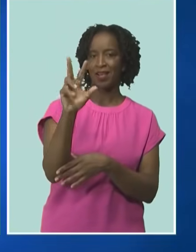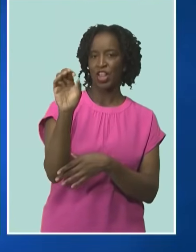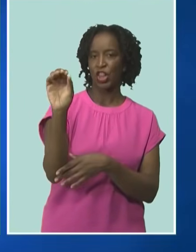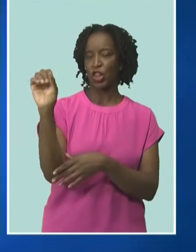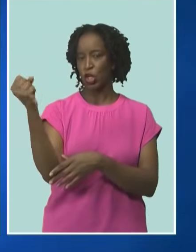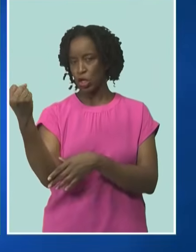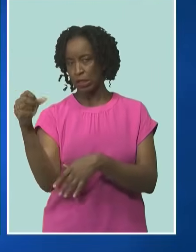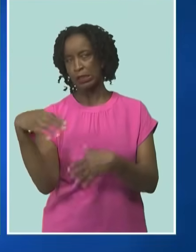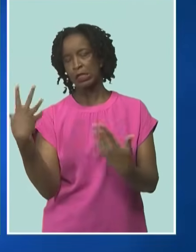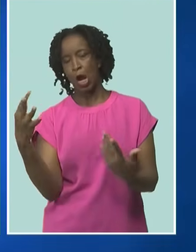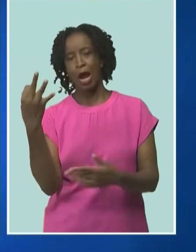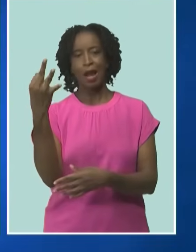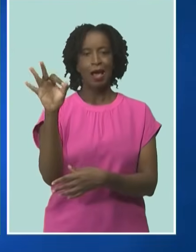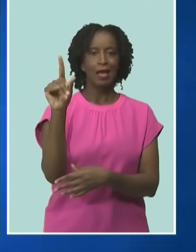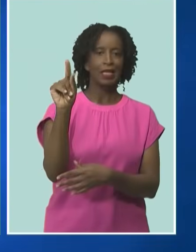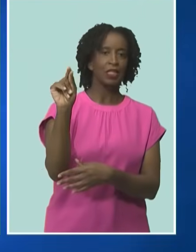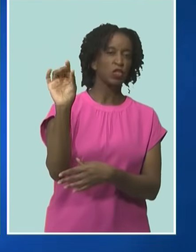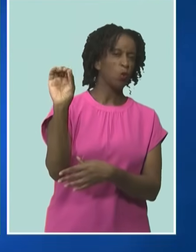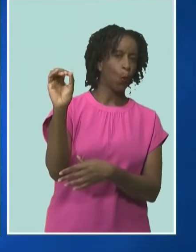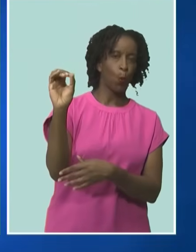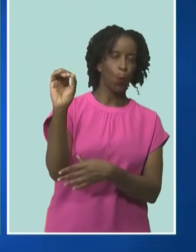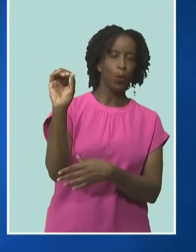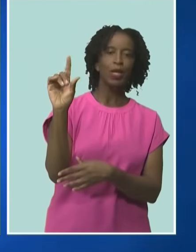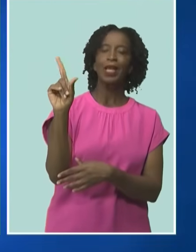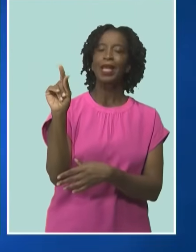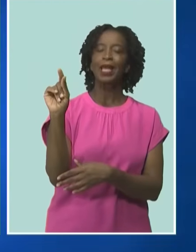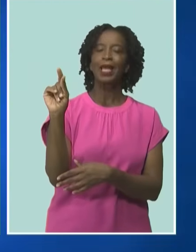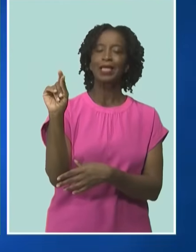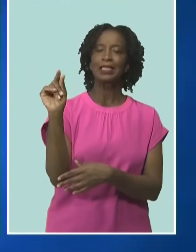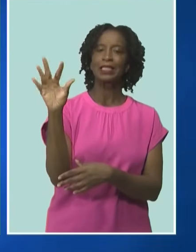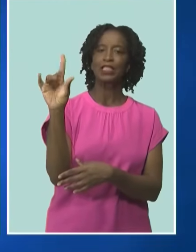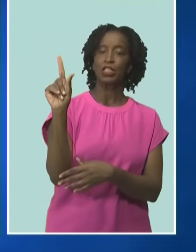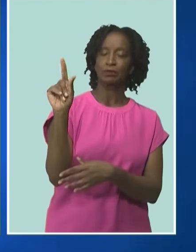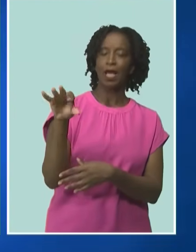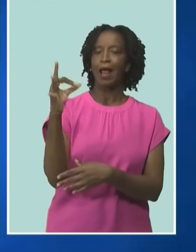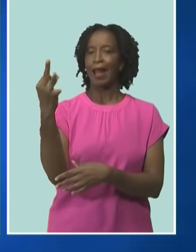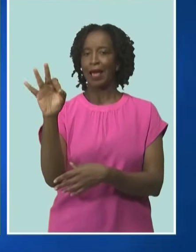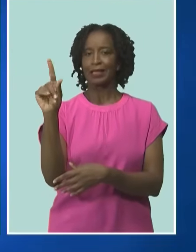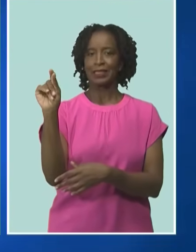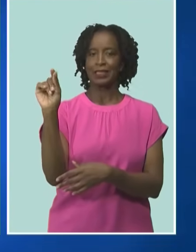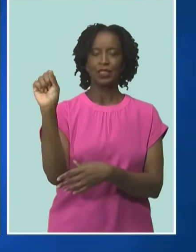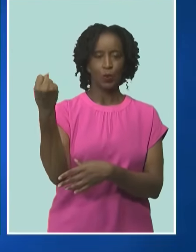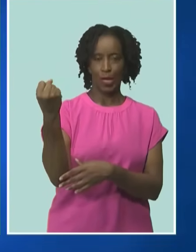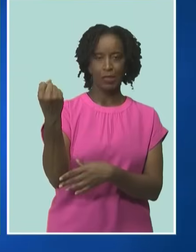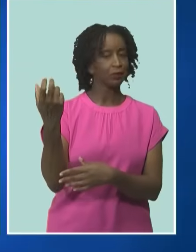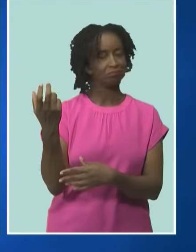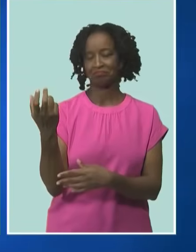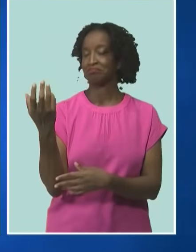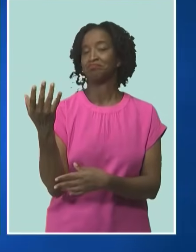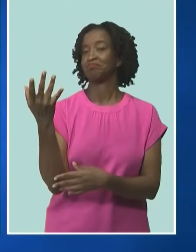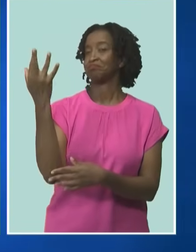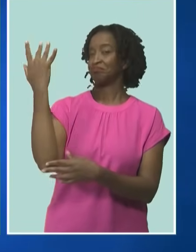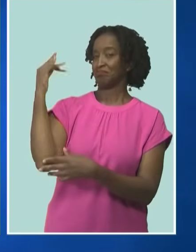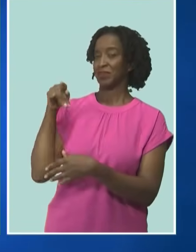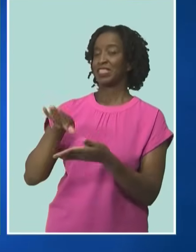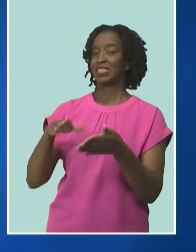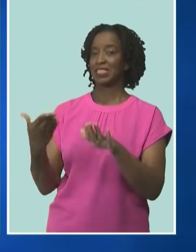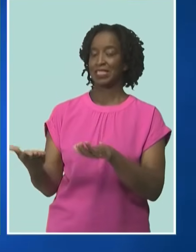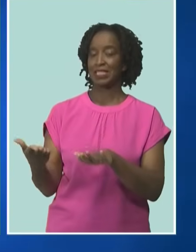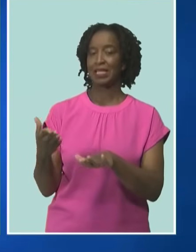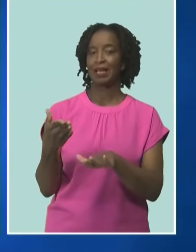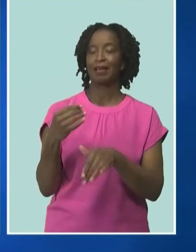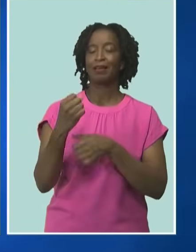said, no. That story is earlier. So Millie never went to Brazil. She died in